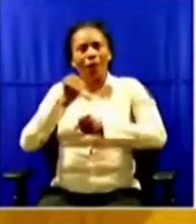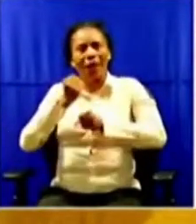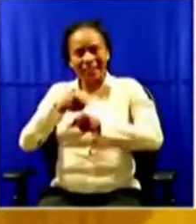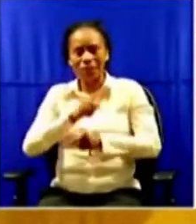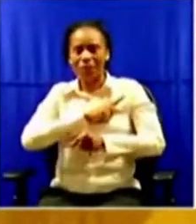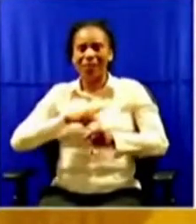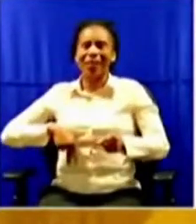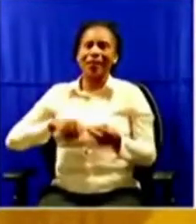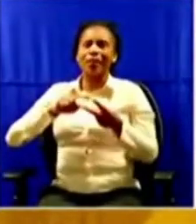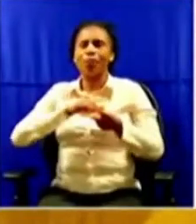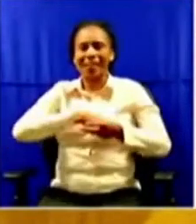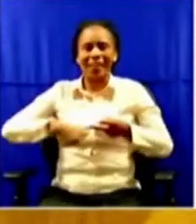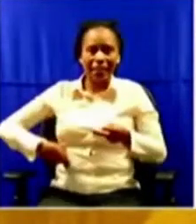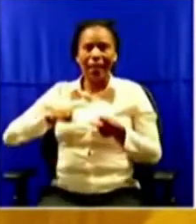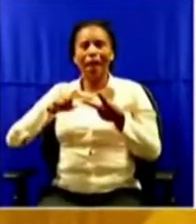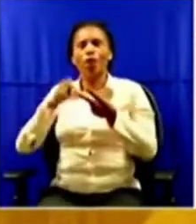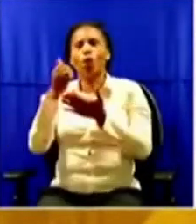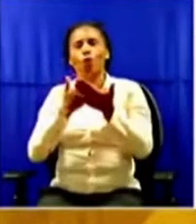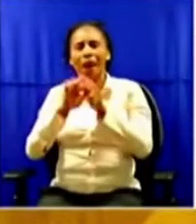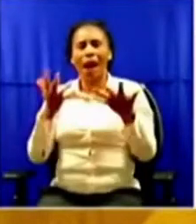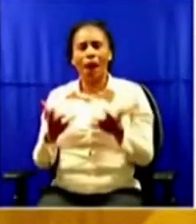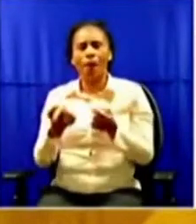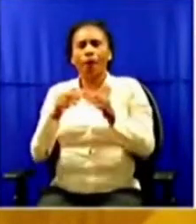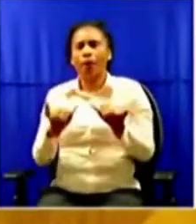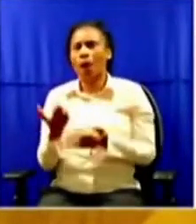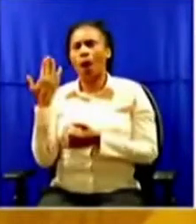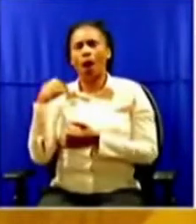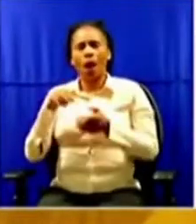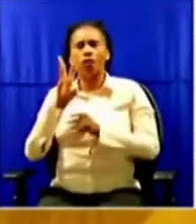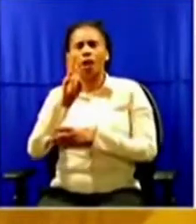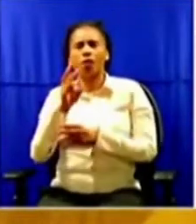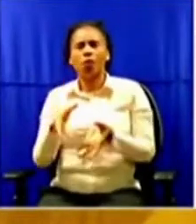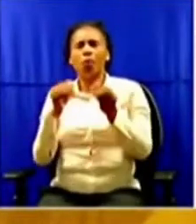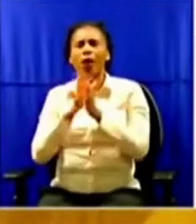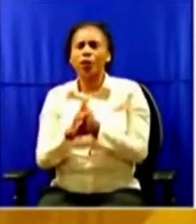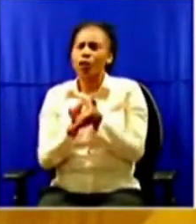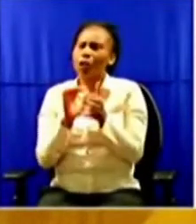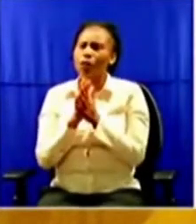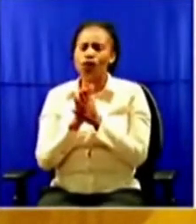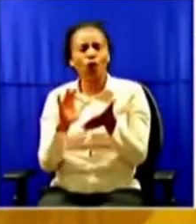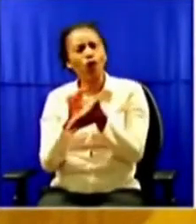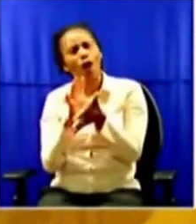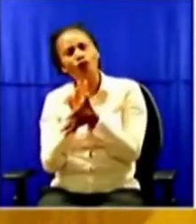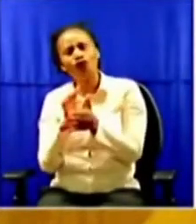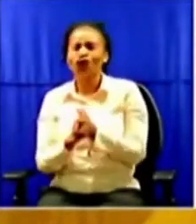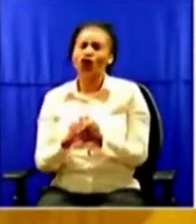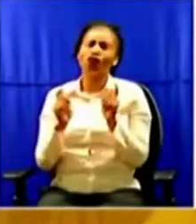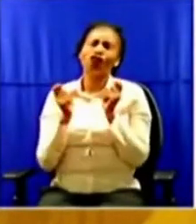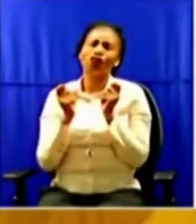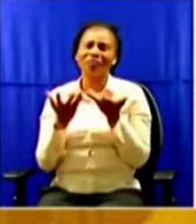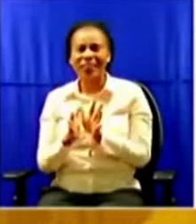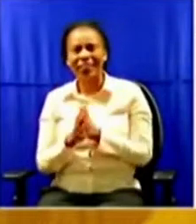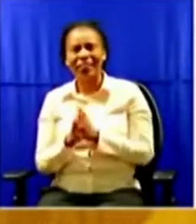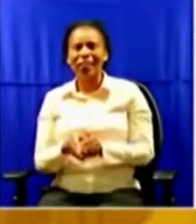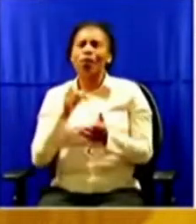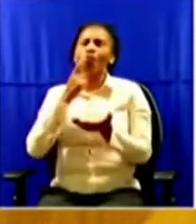economy. Instead, what we got last Thursday were platitudes, fantasies, and stale, reheated